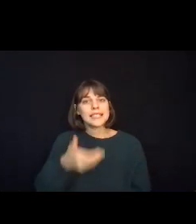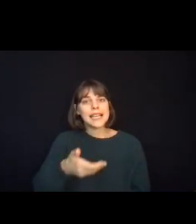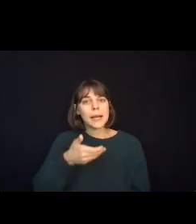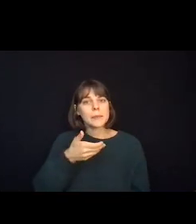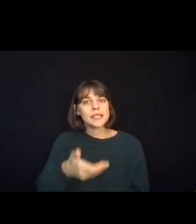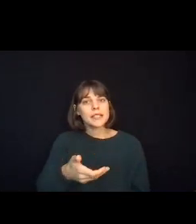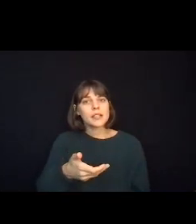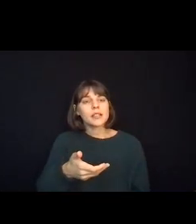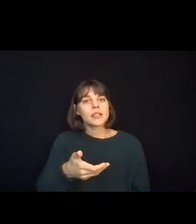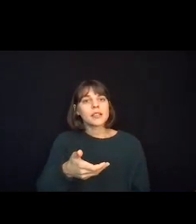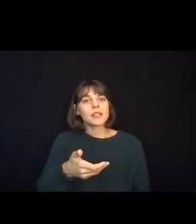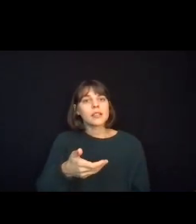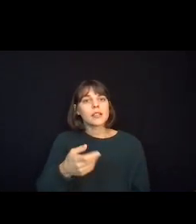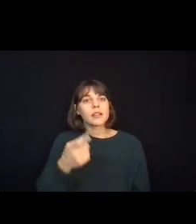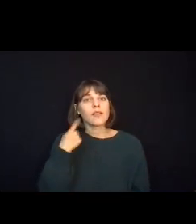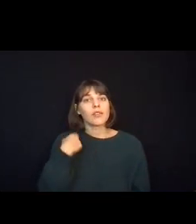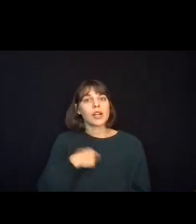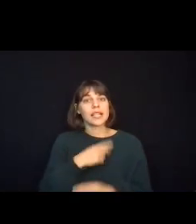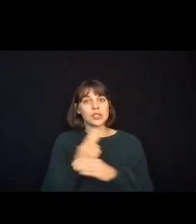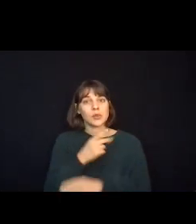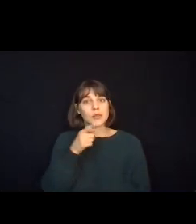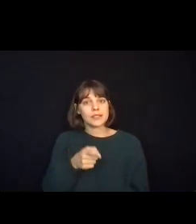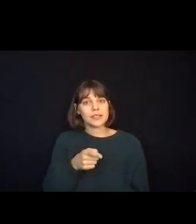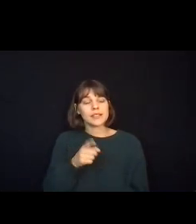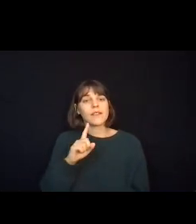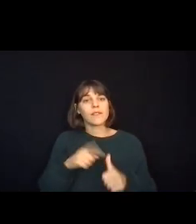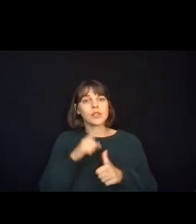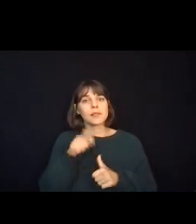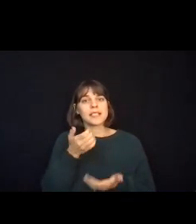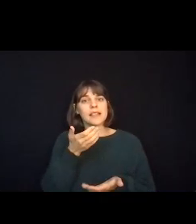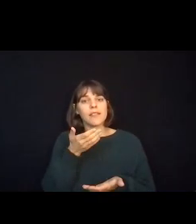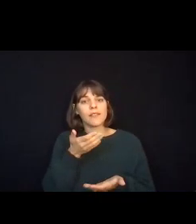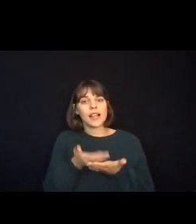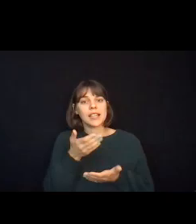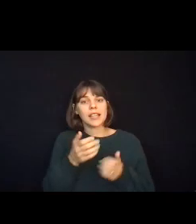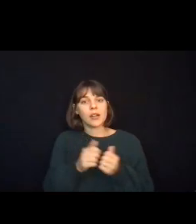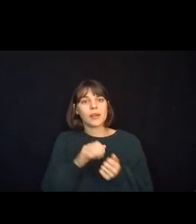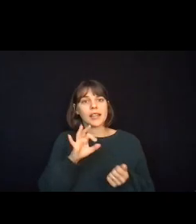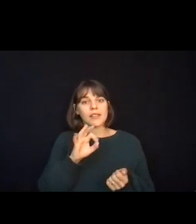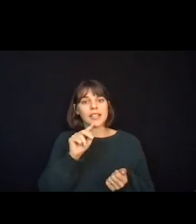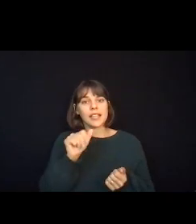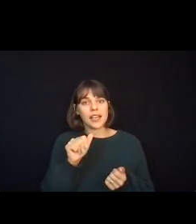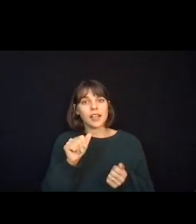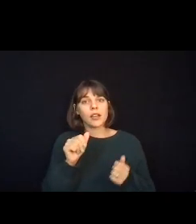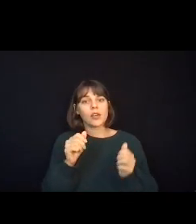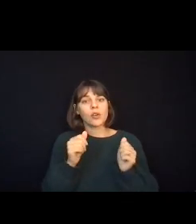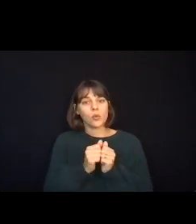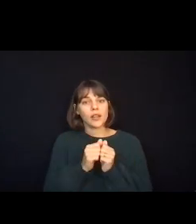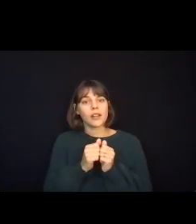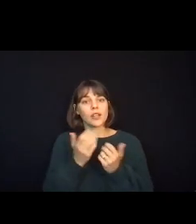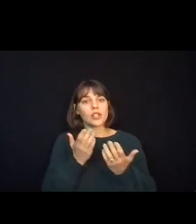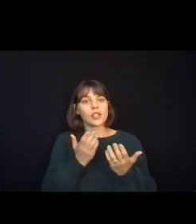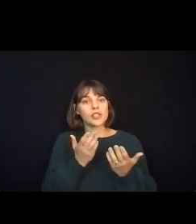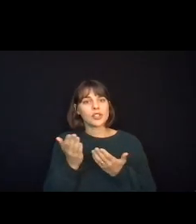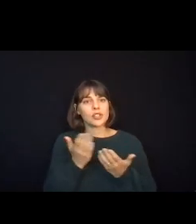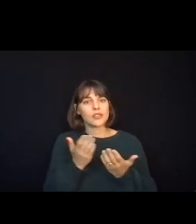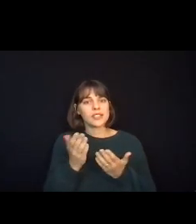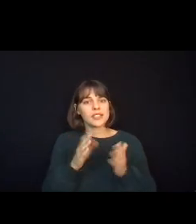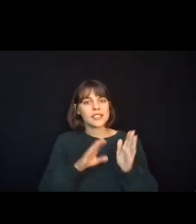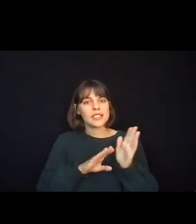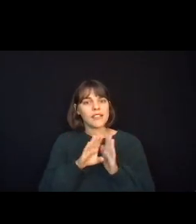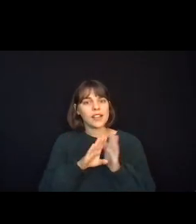So in terms of us being able to use this, we first had to be validated with the FTA and did reconciliation with the Service Development Associates